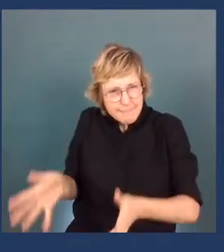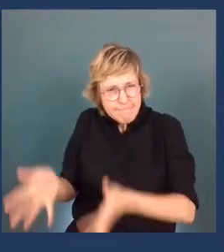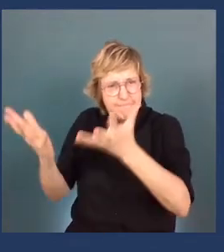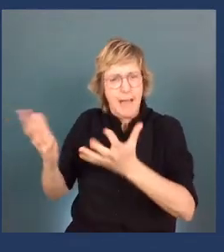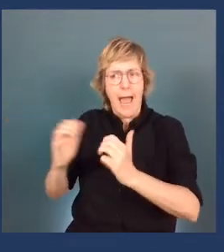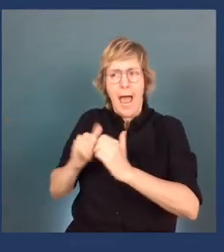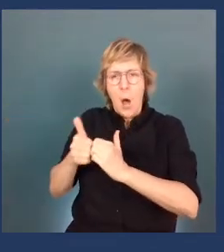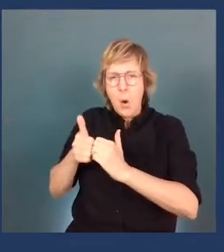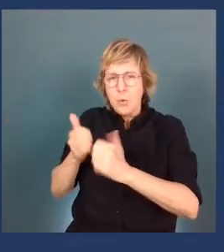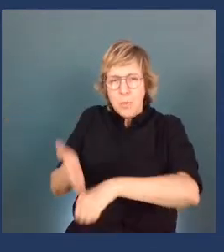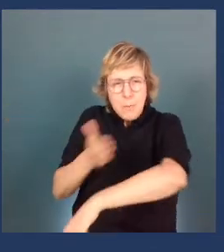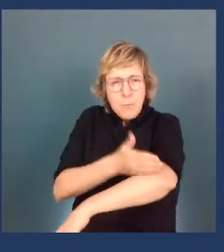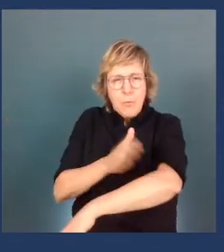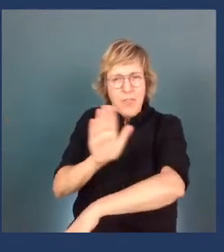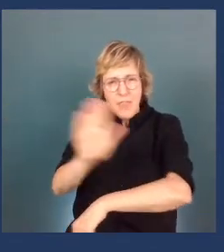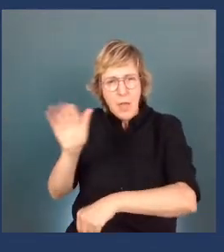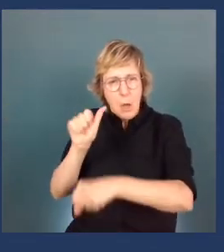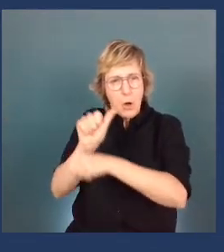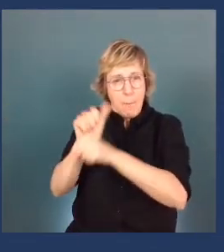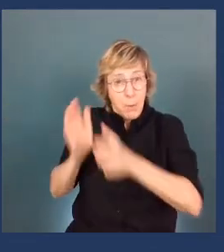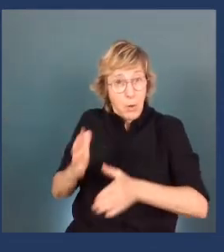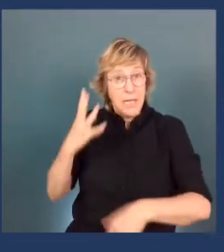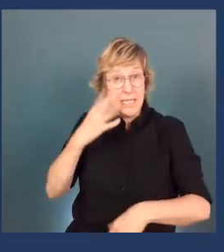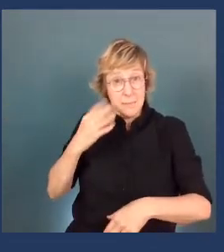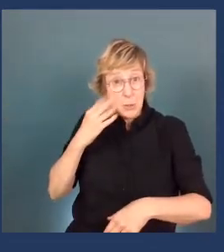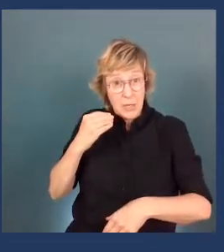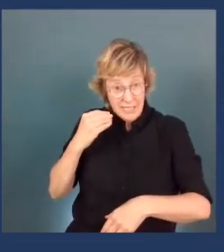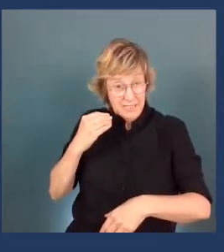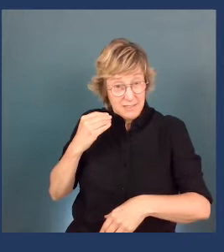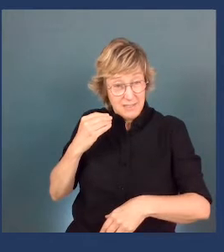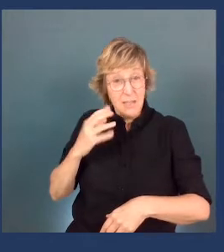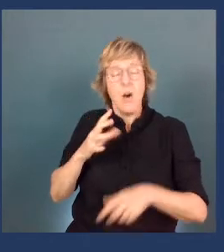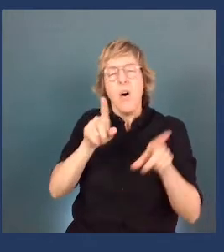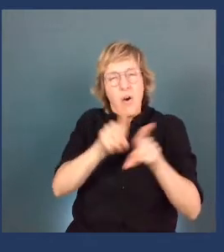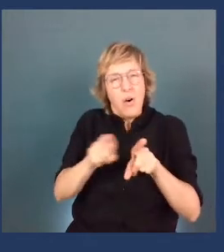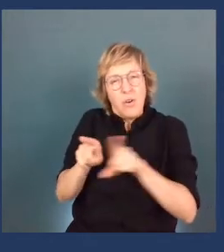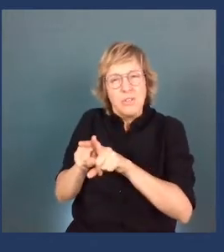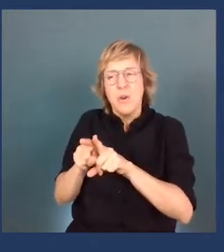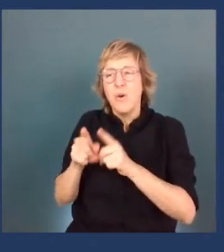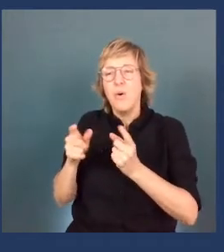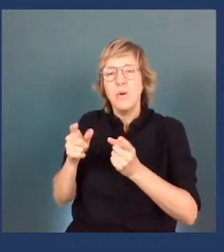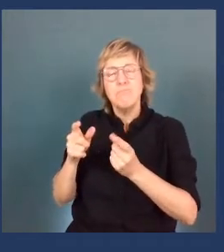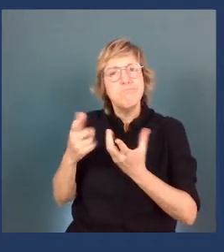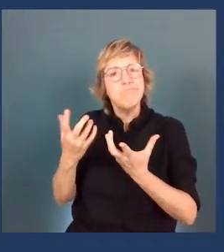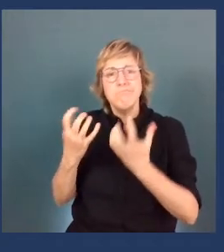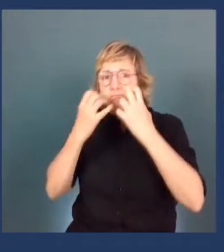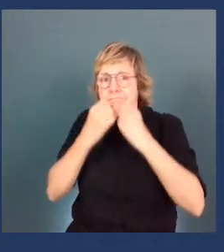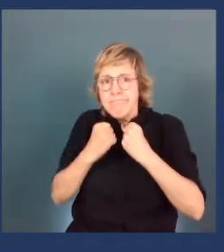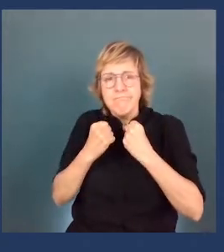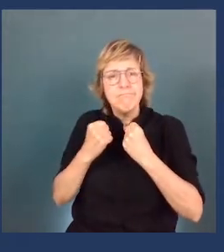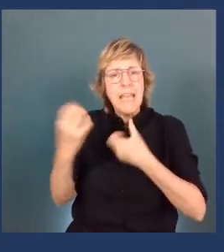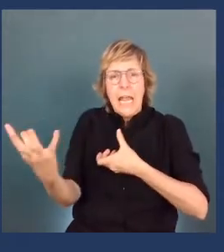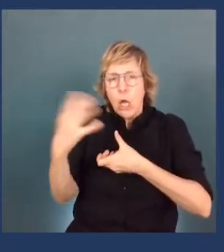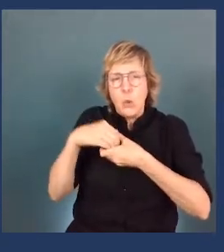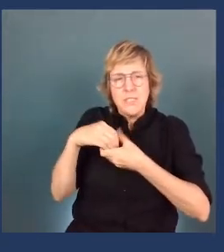them improve the employee experience within their organizations and also embrace inclusive design